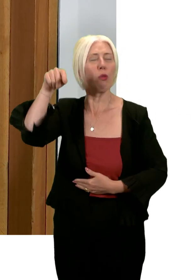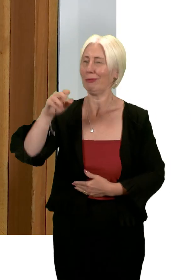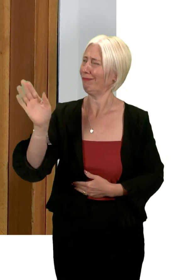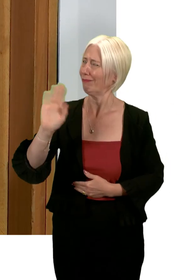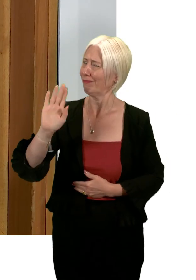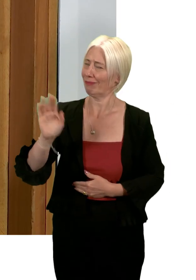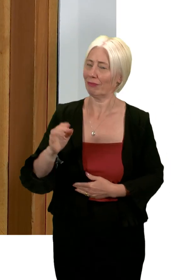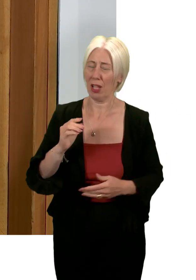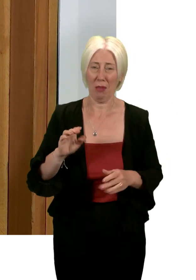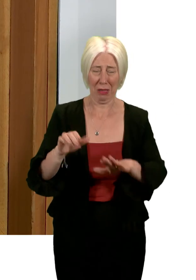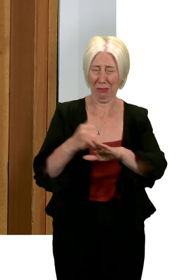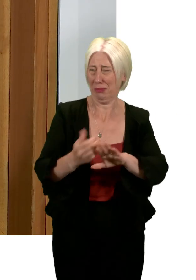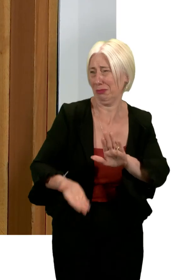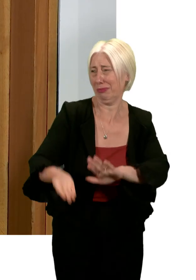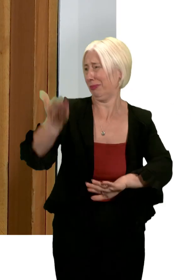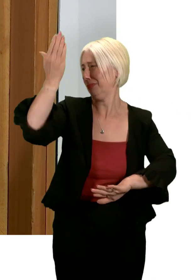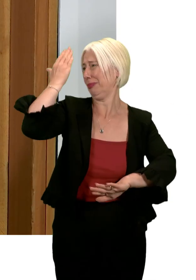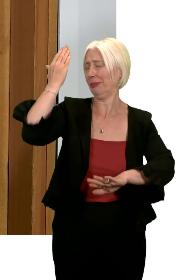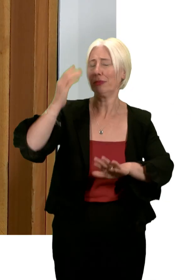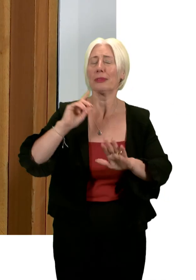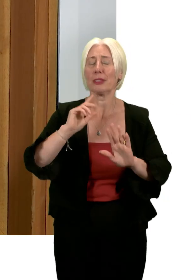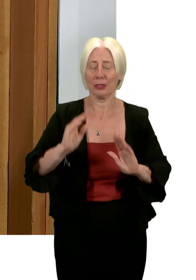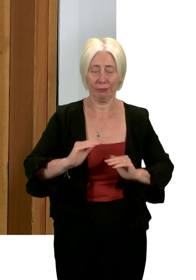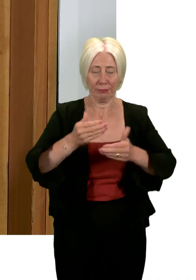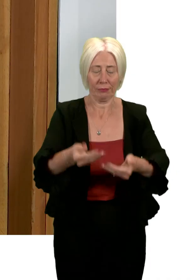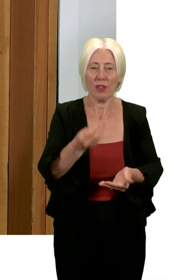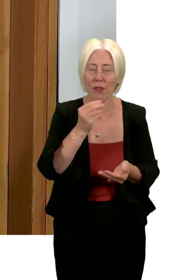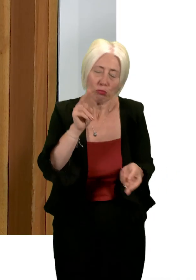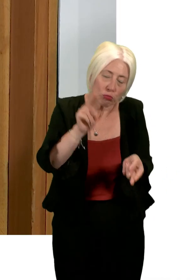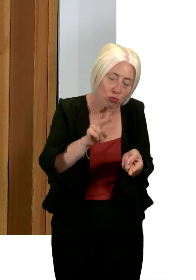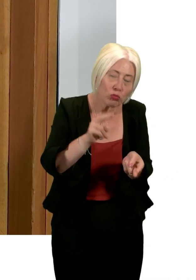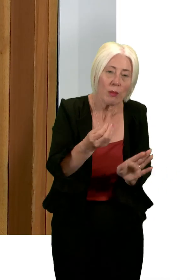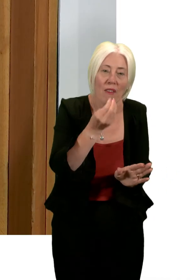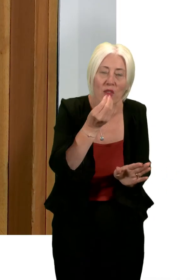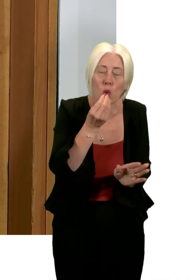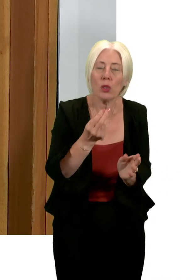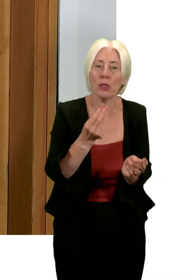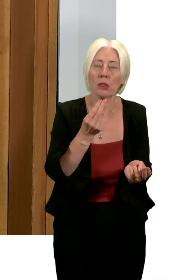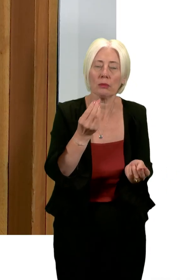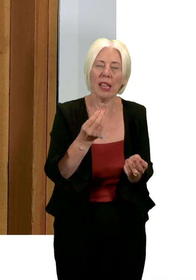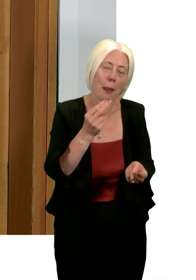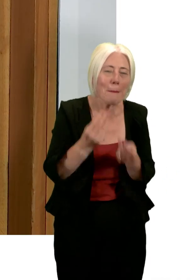established decades ago to provide low-cost meals